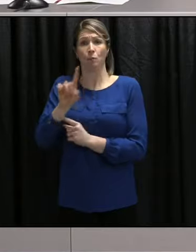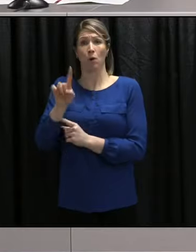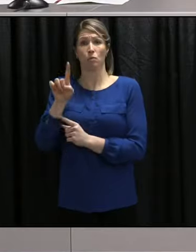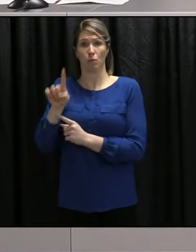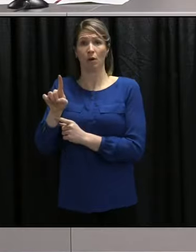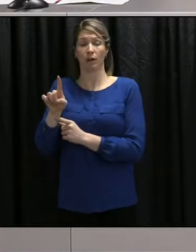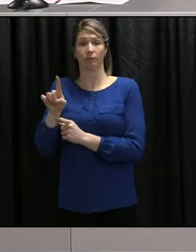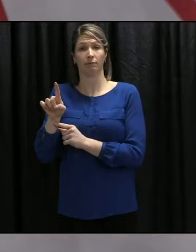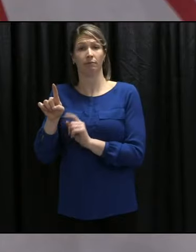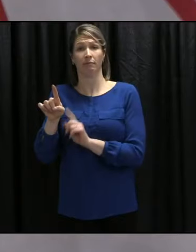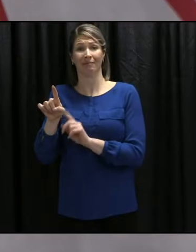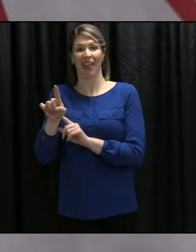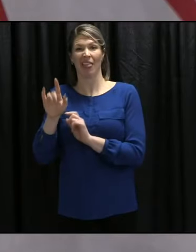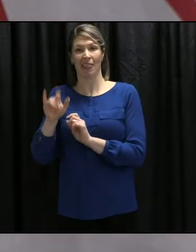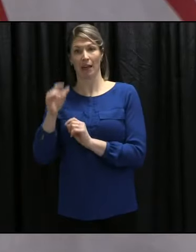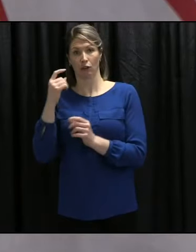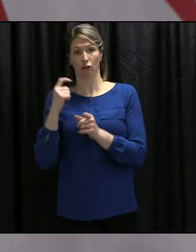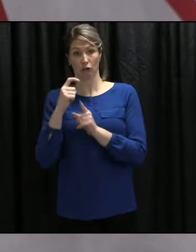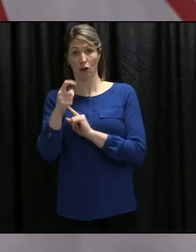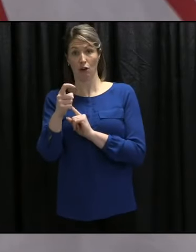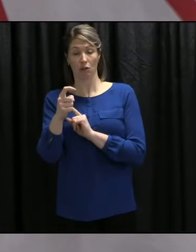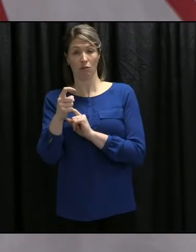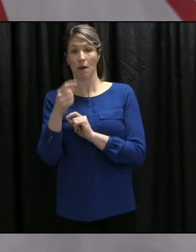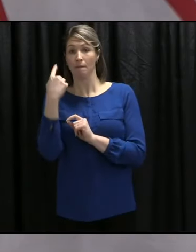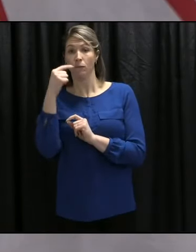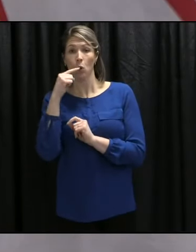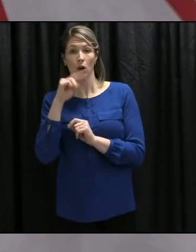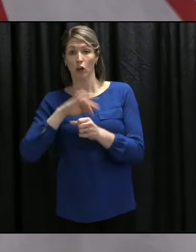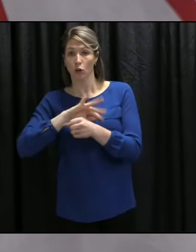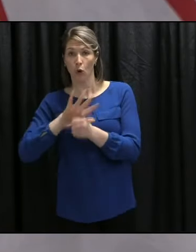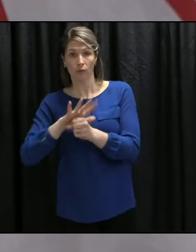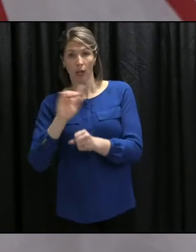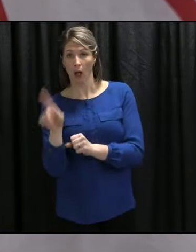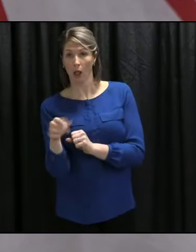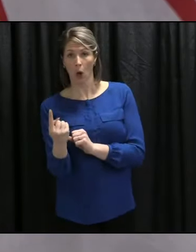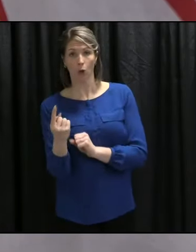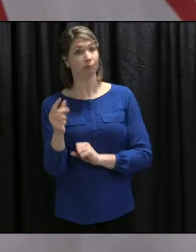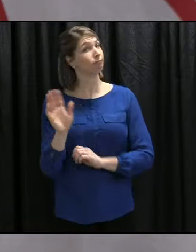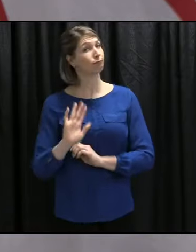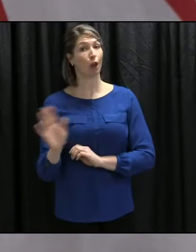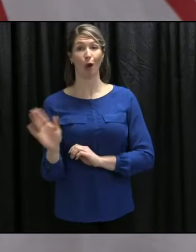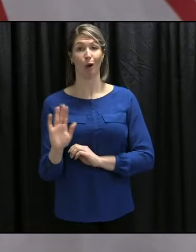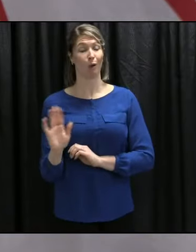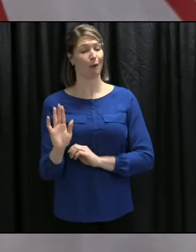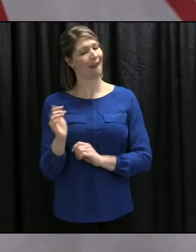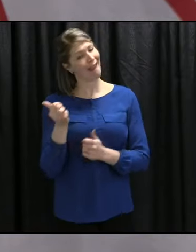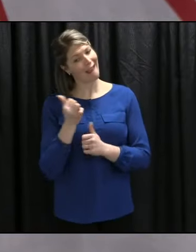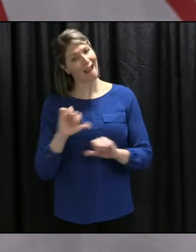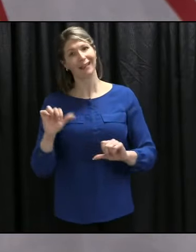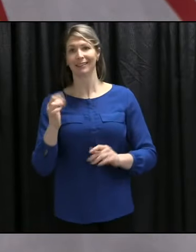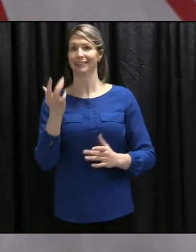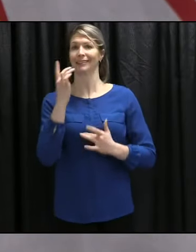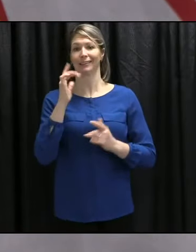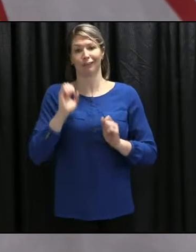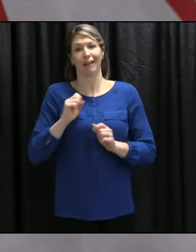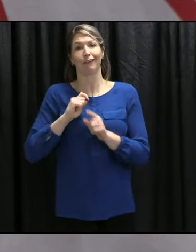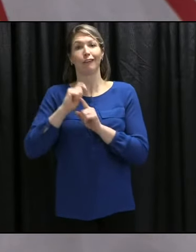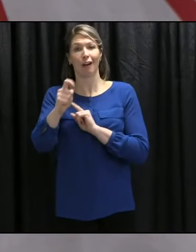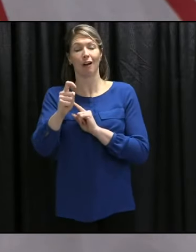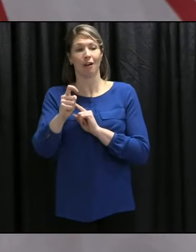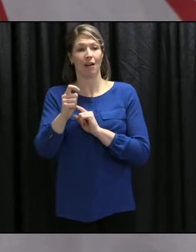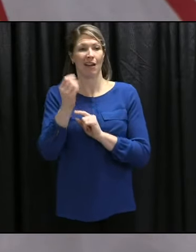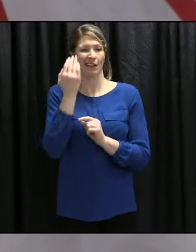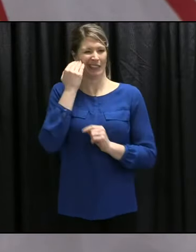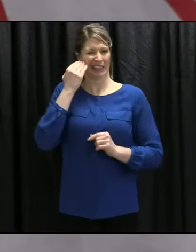10 days, as an example, some information that we were discussing this morning with our all-party committee, and that over the last 10 days, we've had just